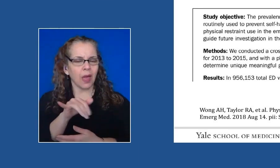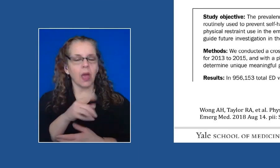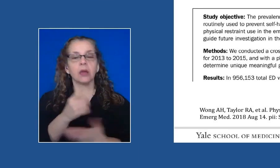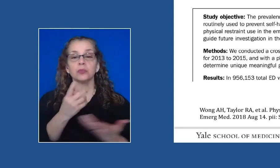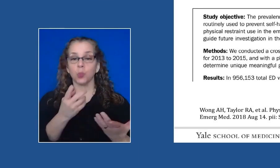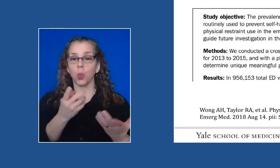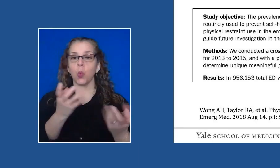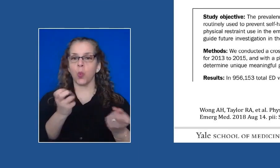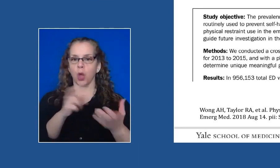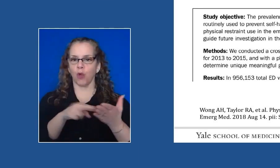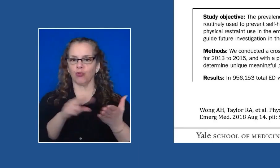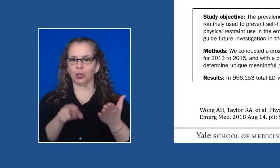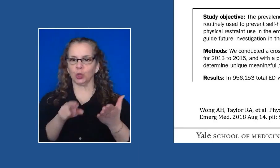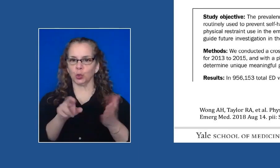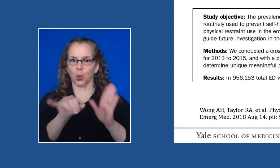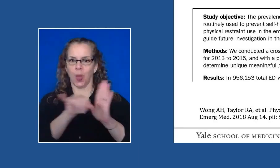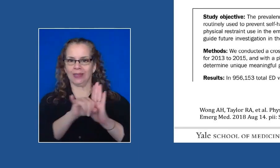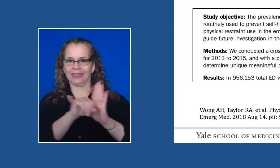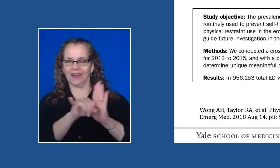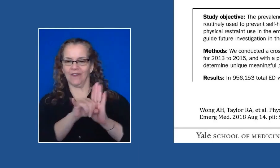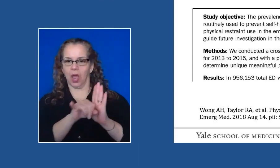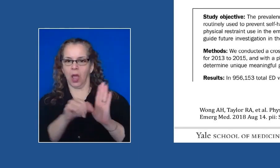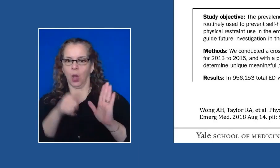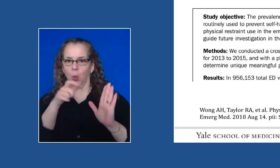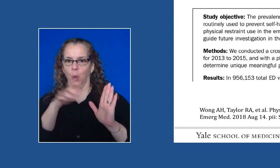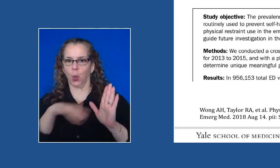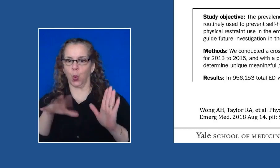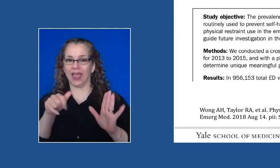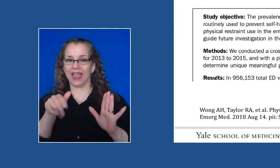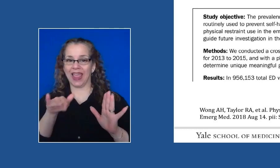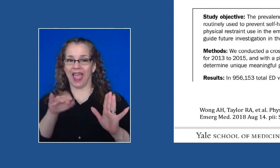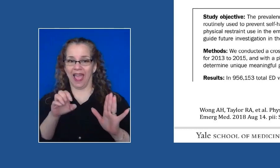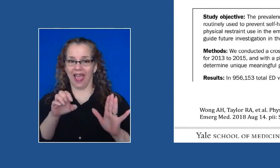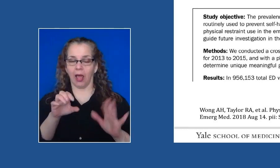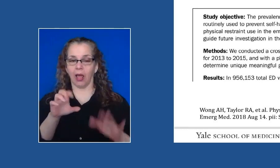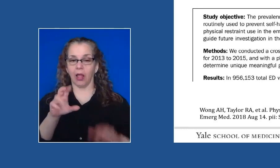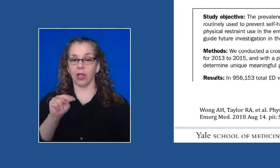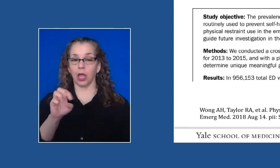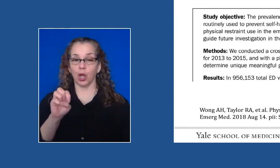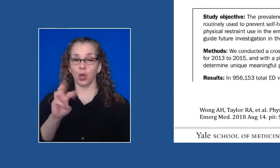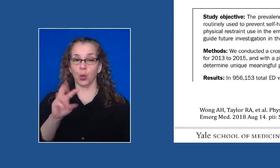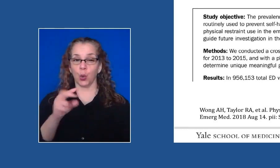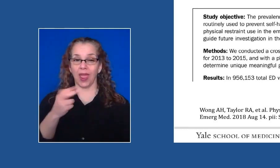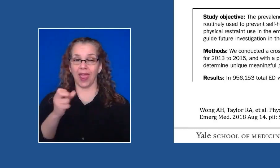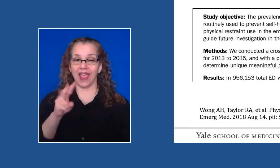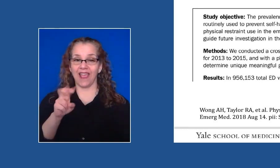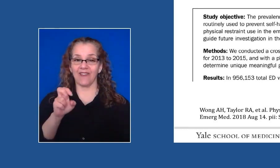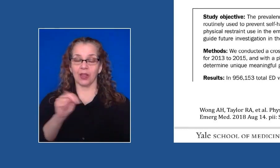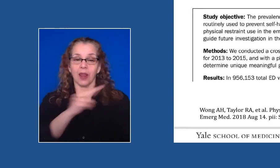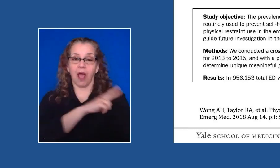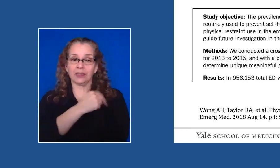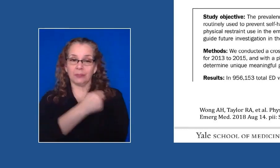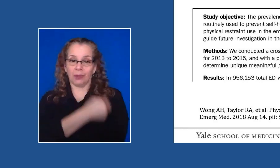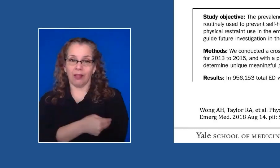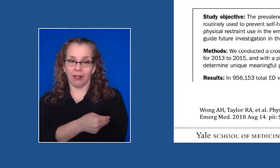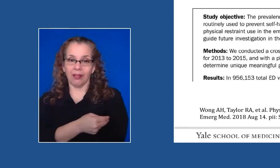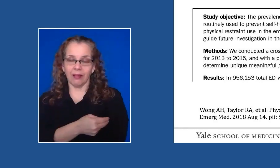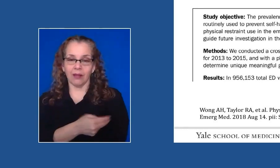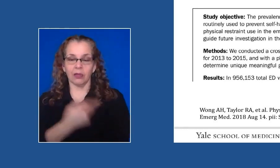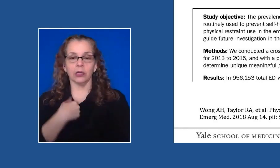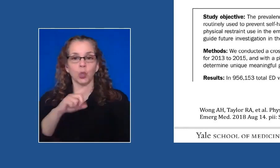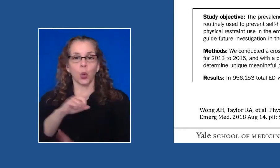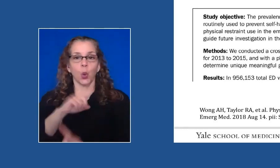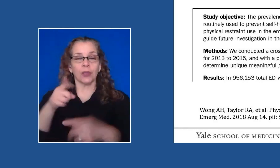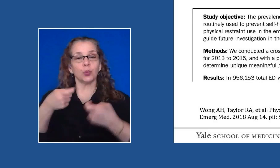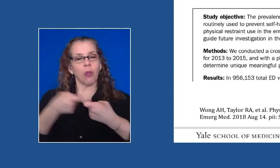happening in our local shop, in our backyard, here at Yale-New Haven Hospital and the Yale-New Haven Health System. So we went to the electronic health record just